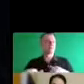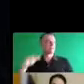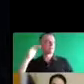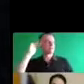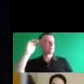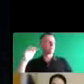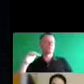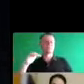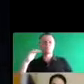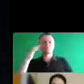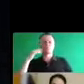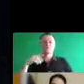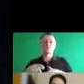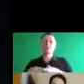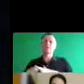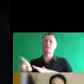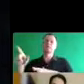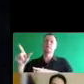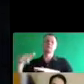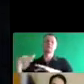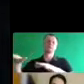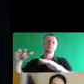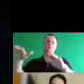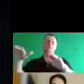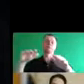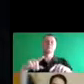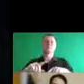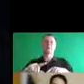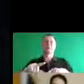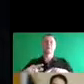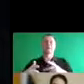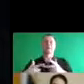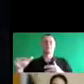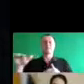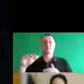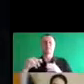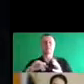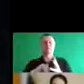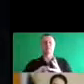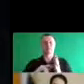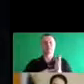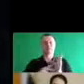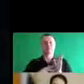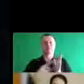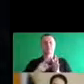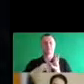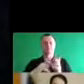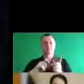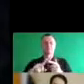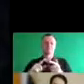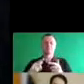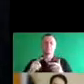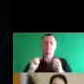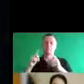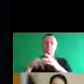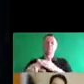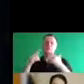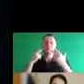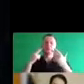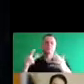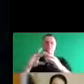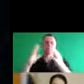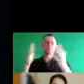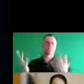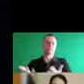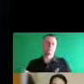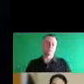these landscapes and kind of, you know, kind of delved into nature, you know. And I think that for